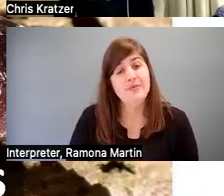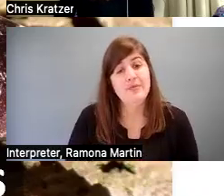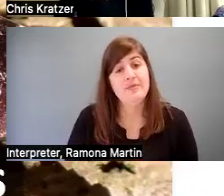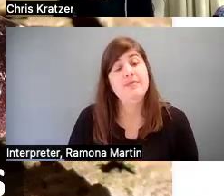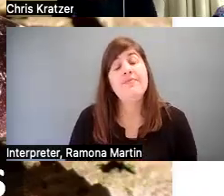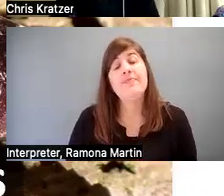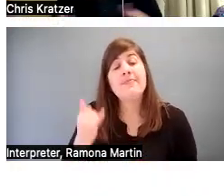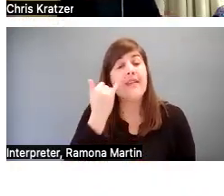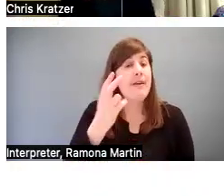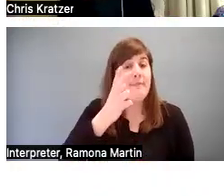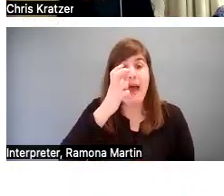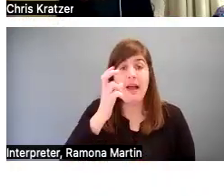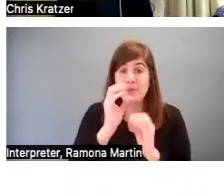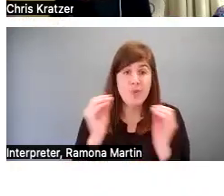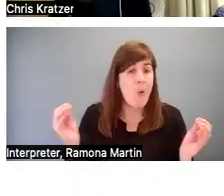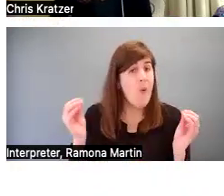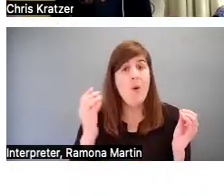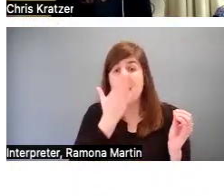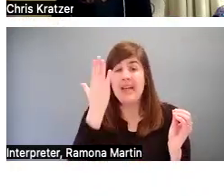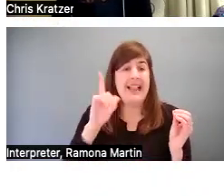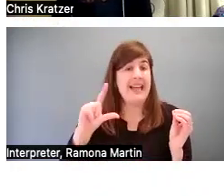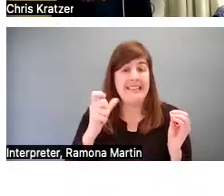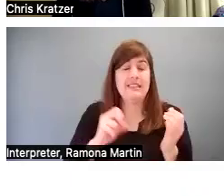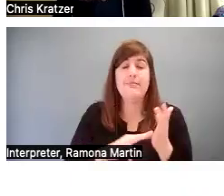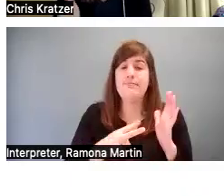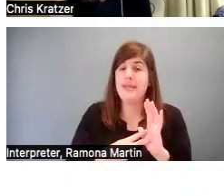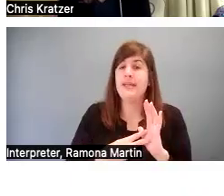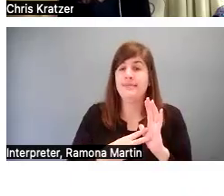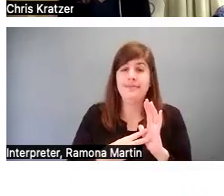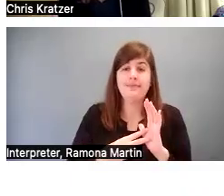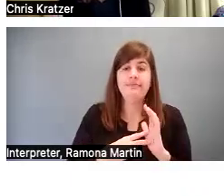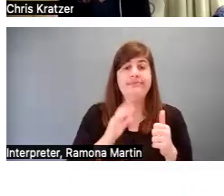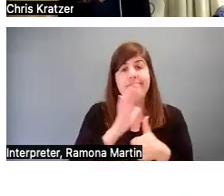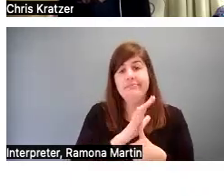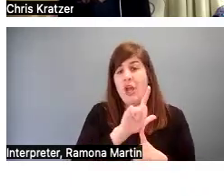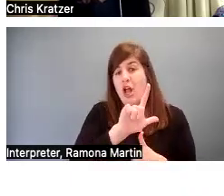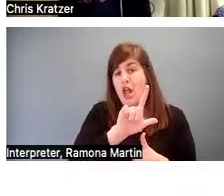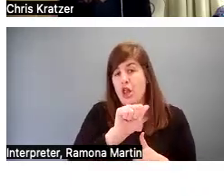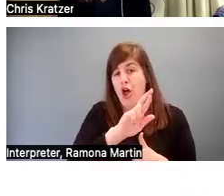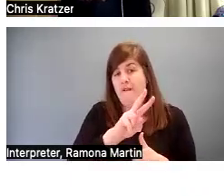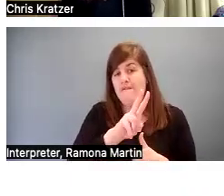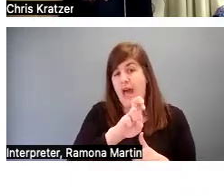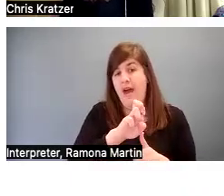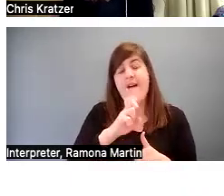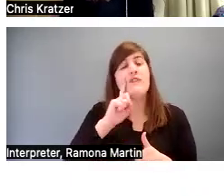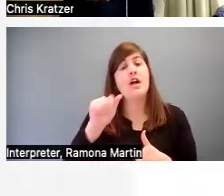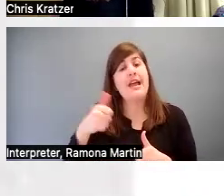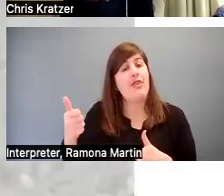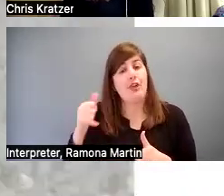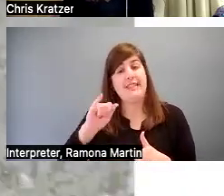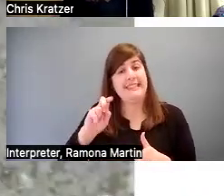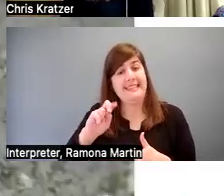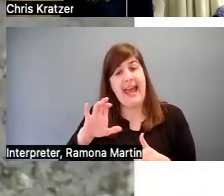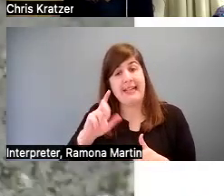If a bug doesn't have any legs, though, it's either a larva of a different insect, or